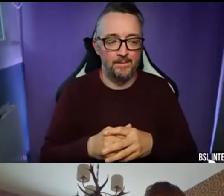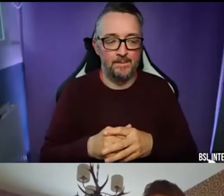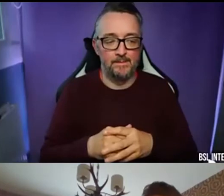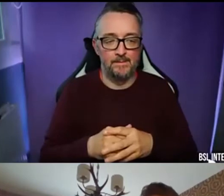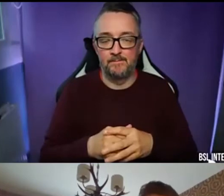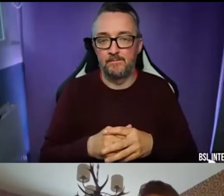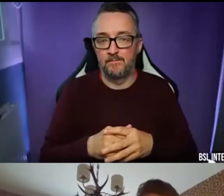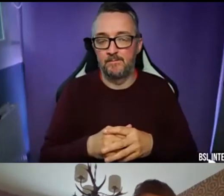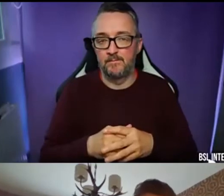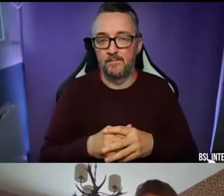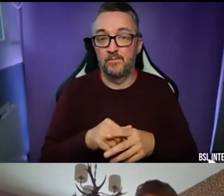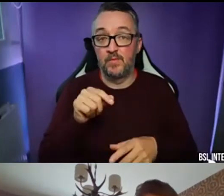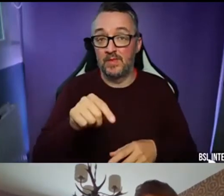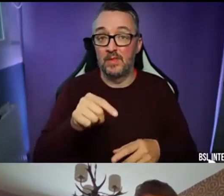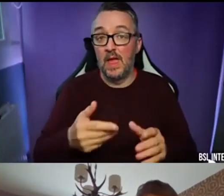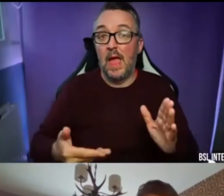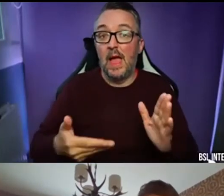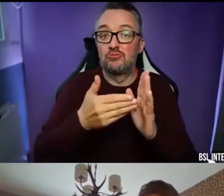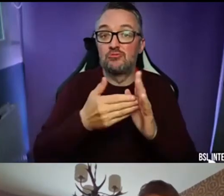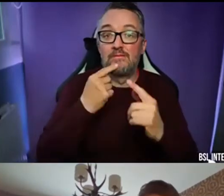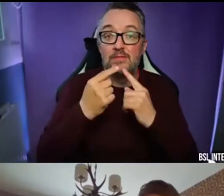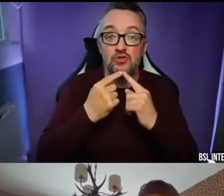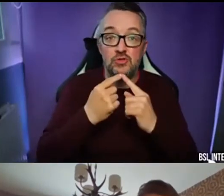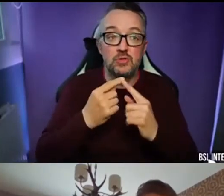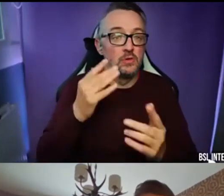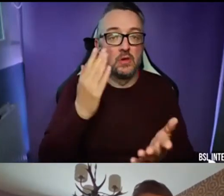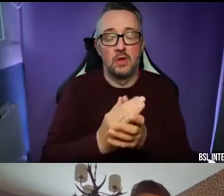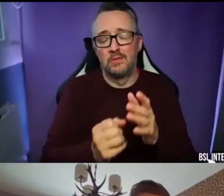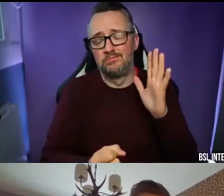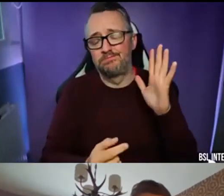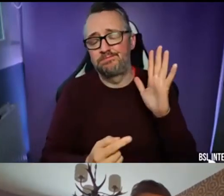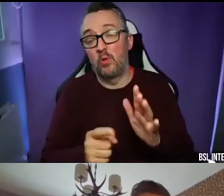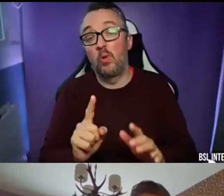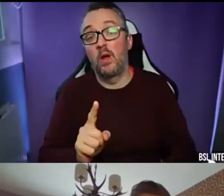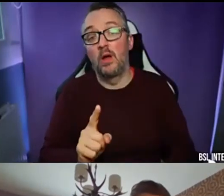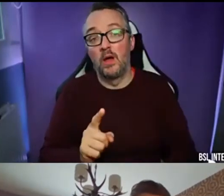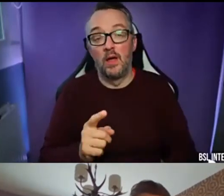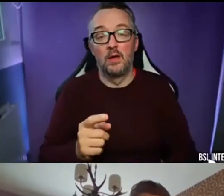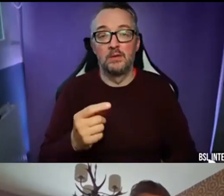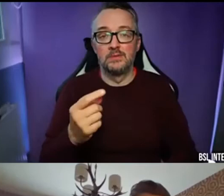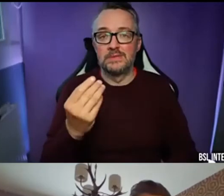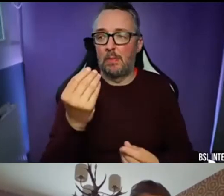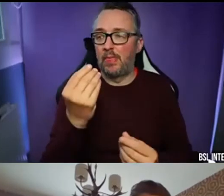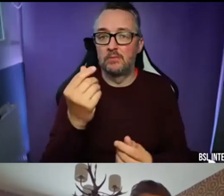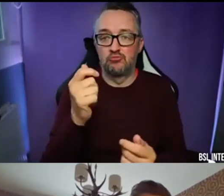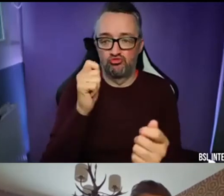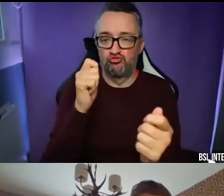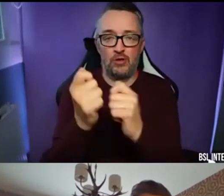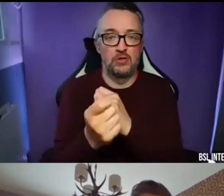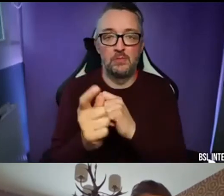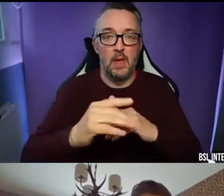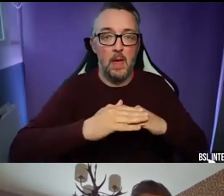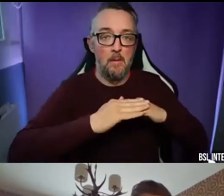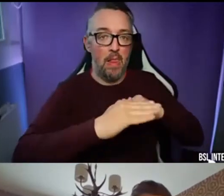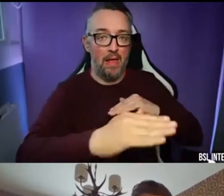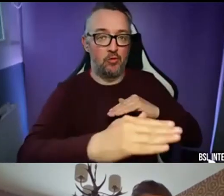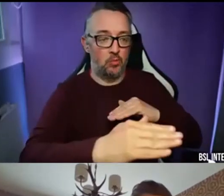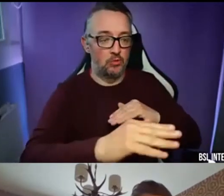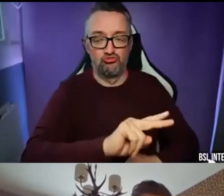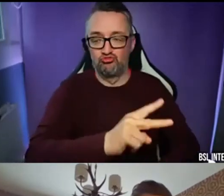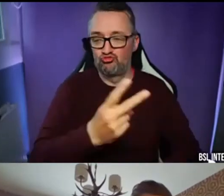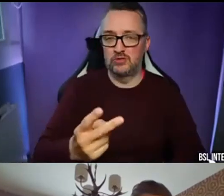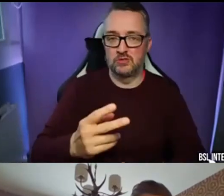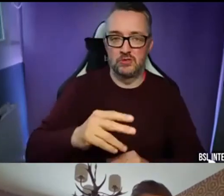instant information is so important when things change. And we talked about that a bit. If a platform changes or a bus is